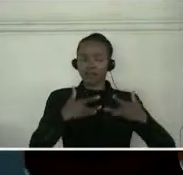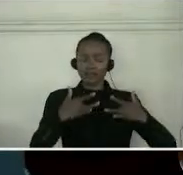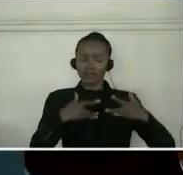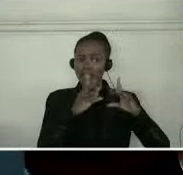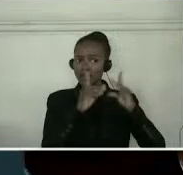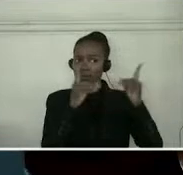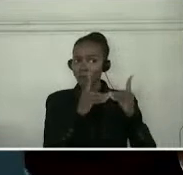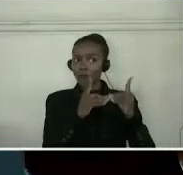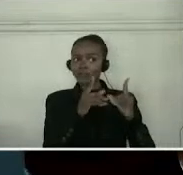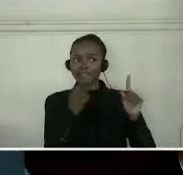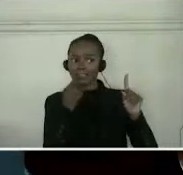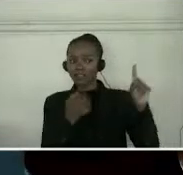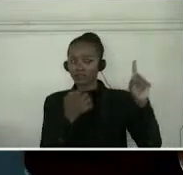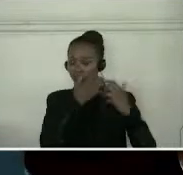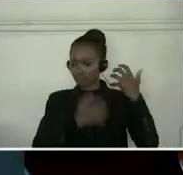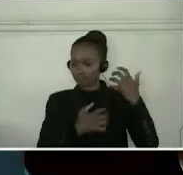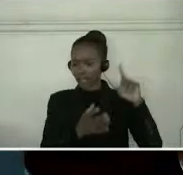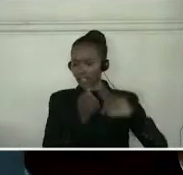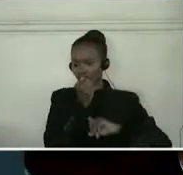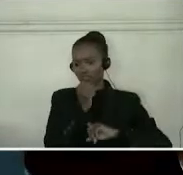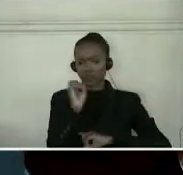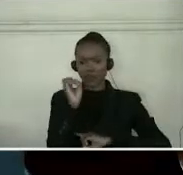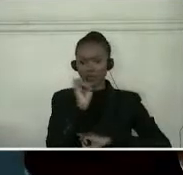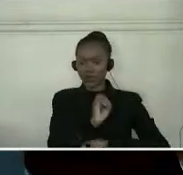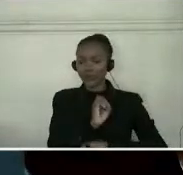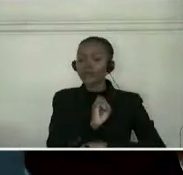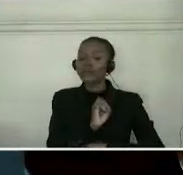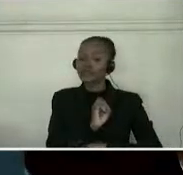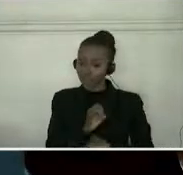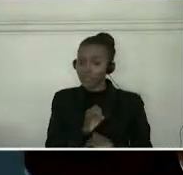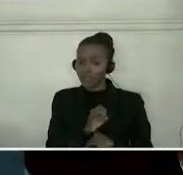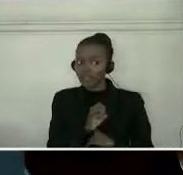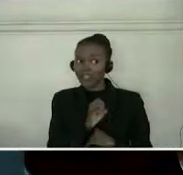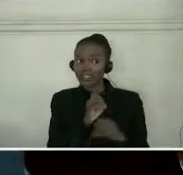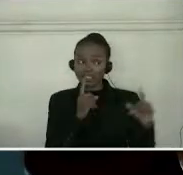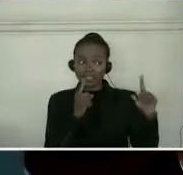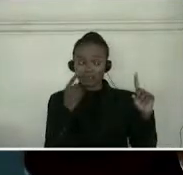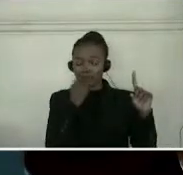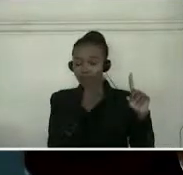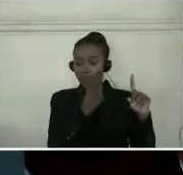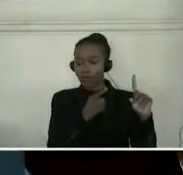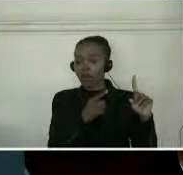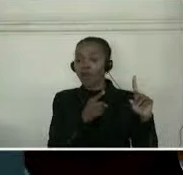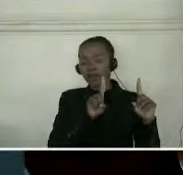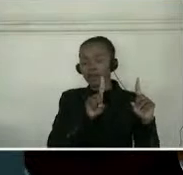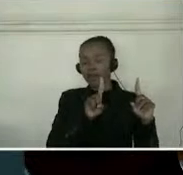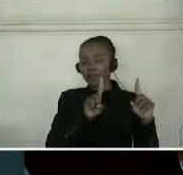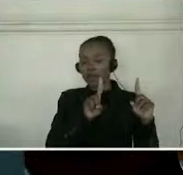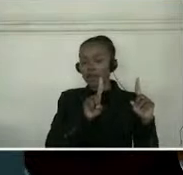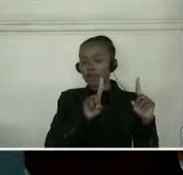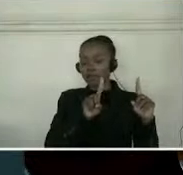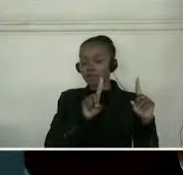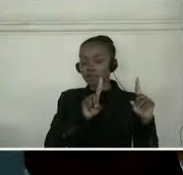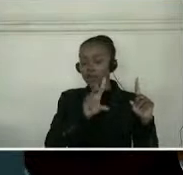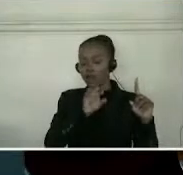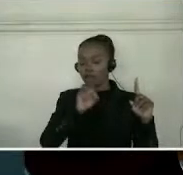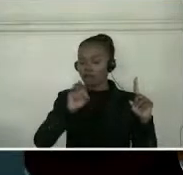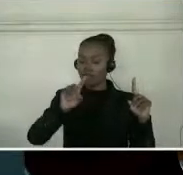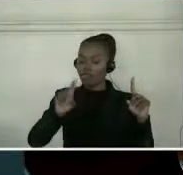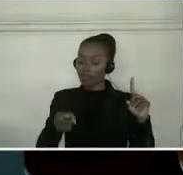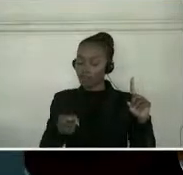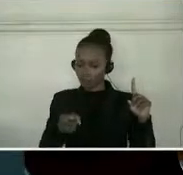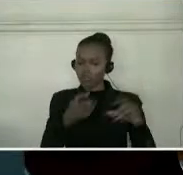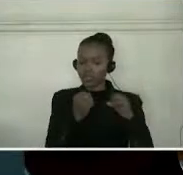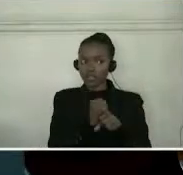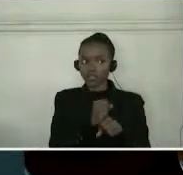the department was targeting to reach over a hundred thousand participants in twenty twenty one twenty twenty two in various mass participation